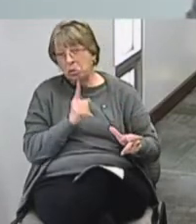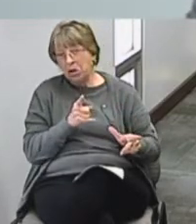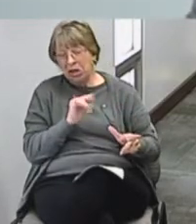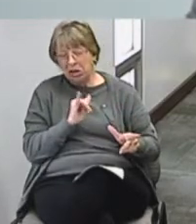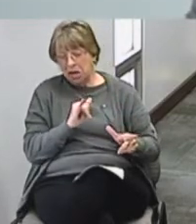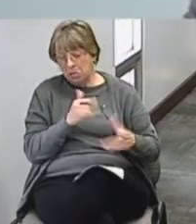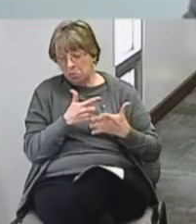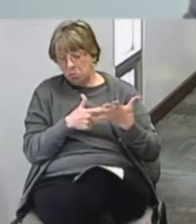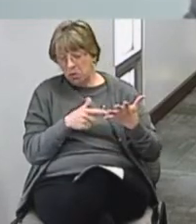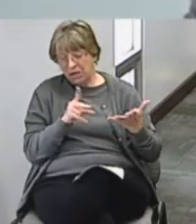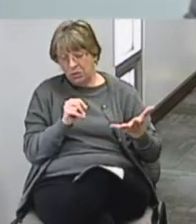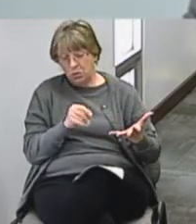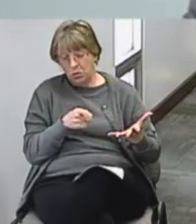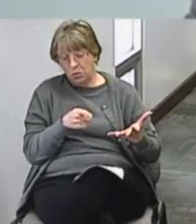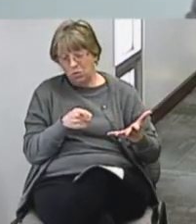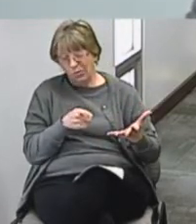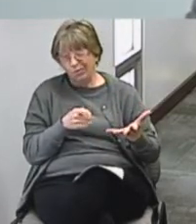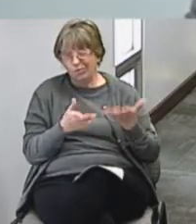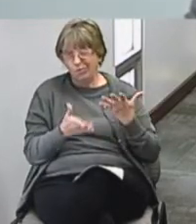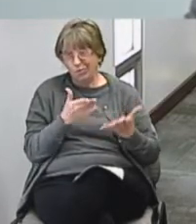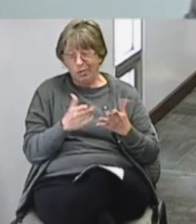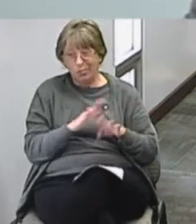does? Not likely.